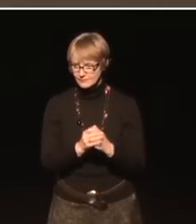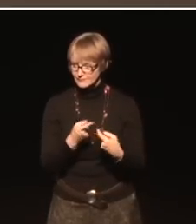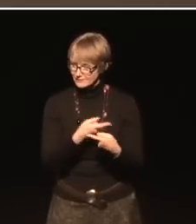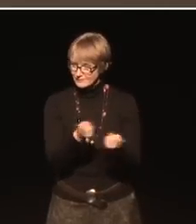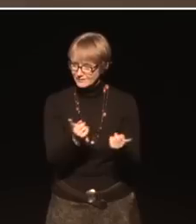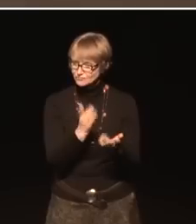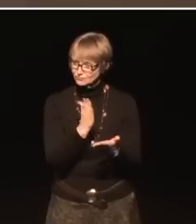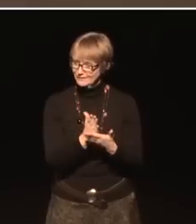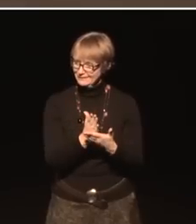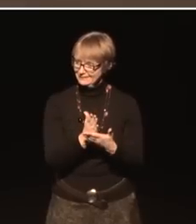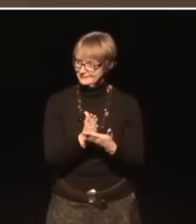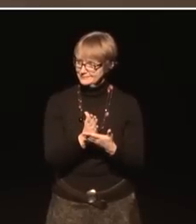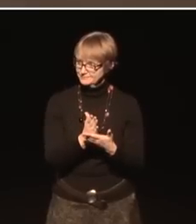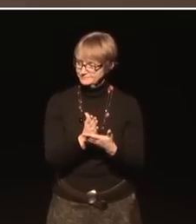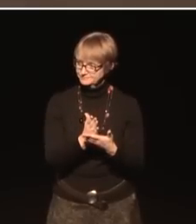to all